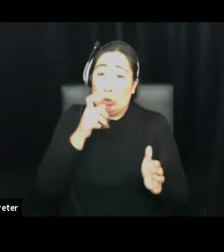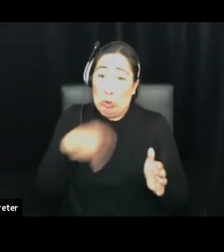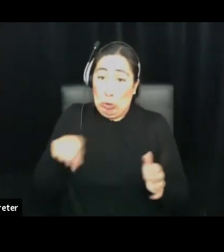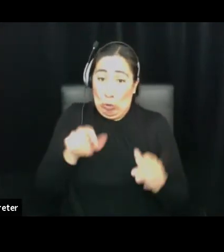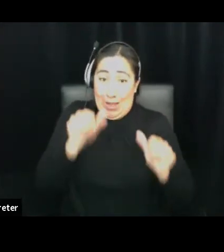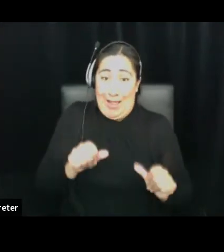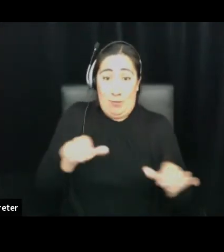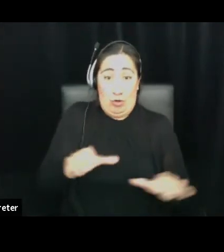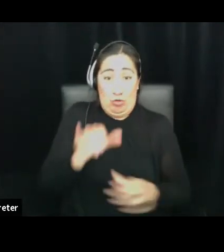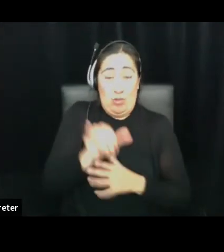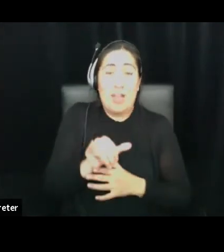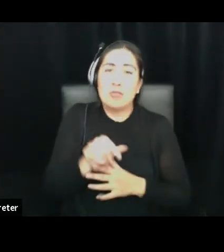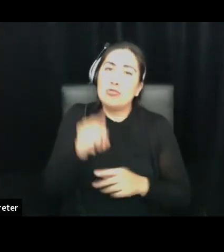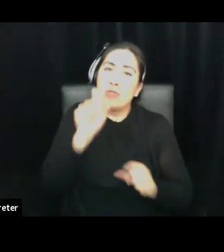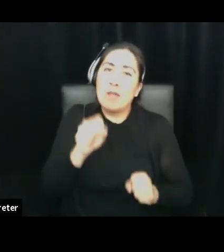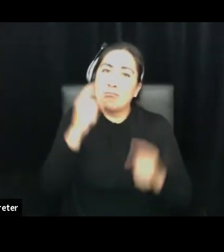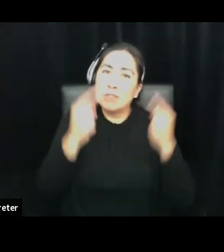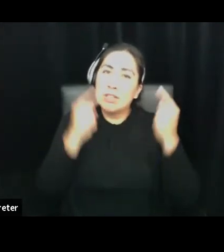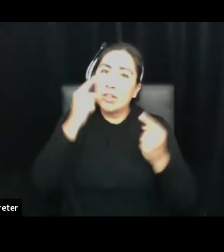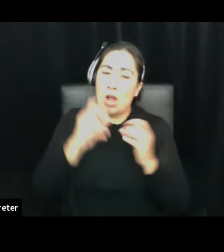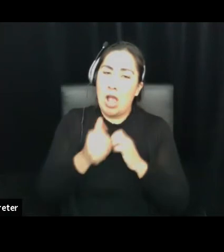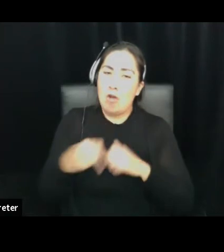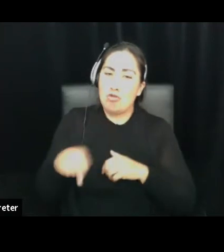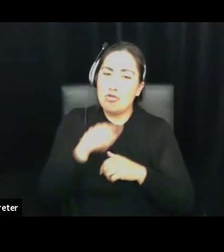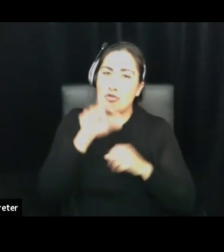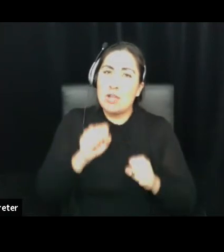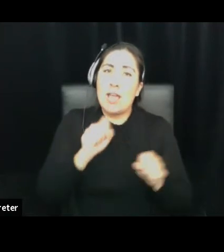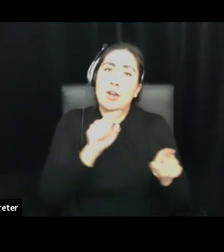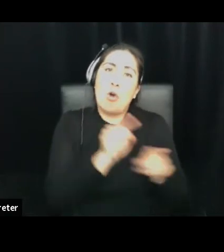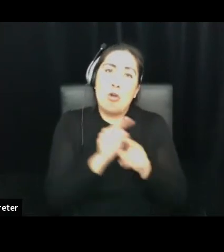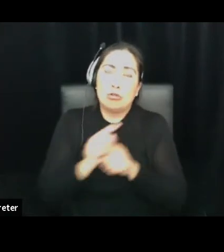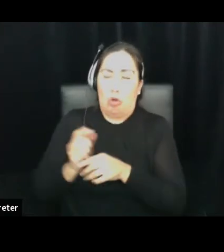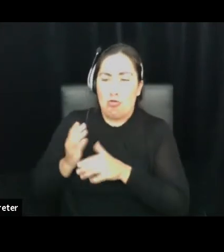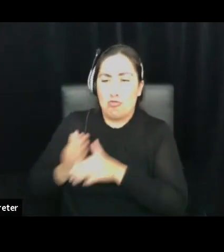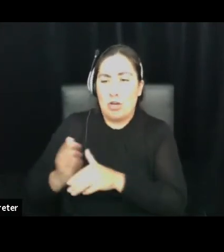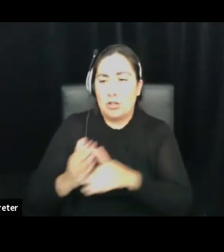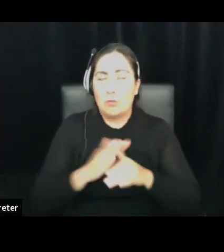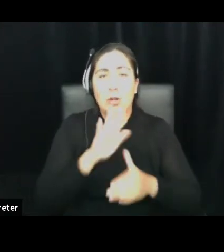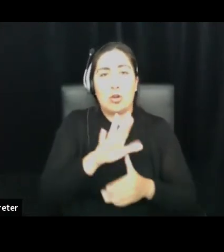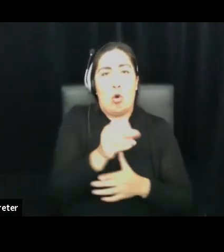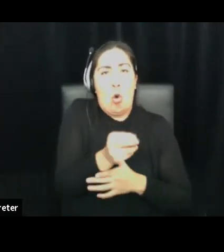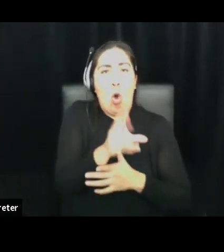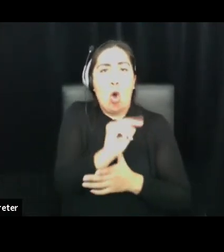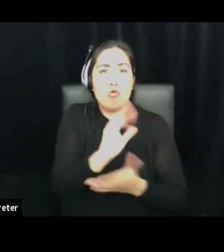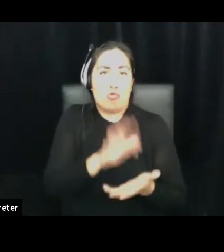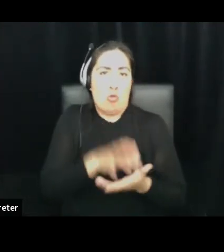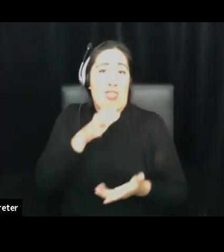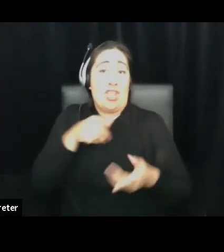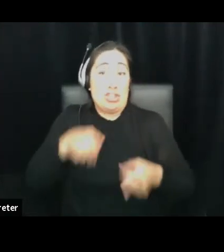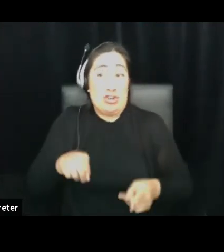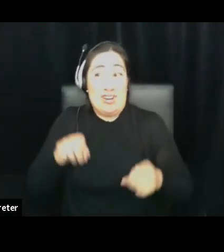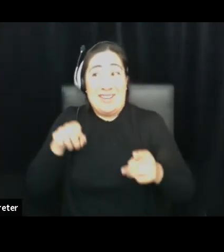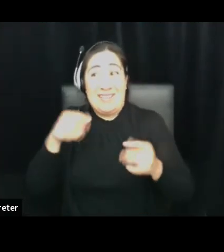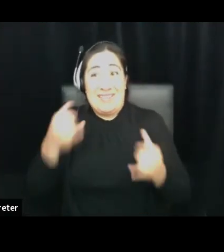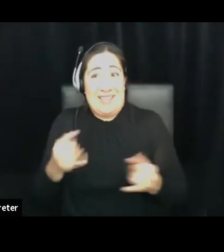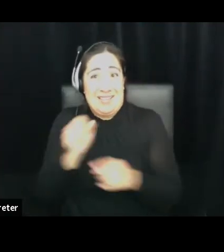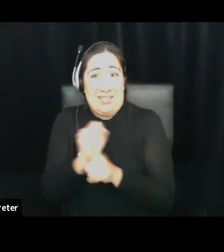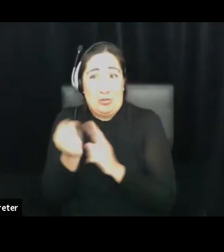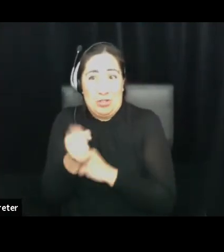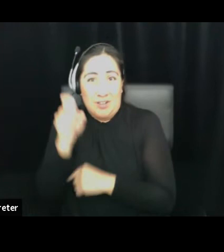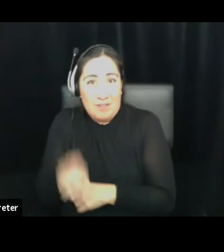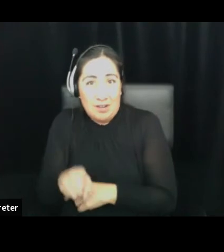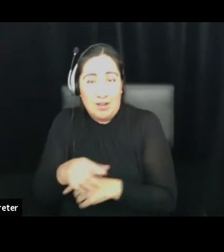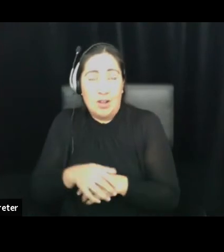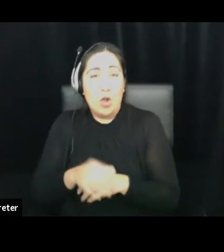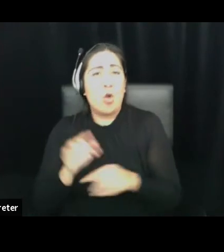But I also understand that there are many, many people on this call who are in a position of needing that help and needing that